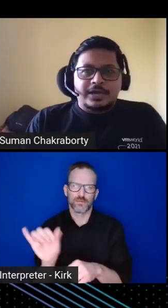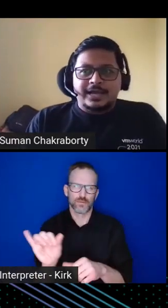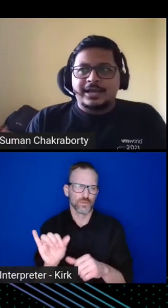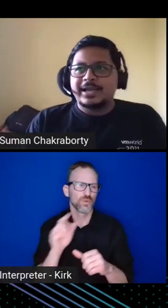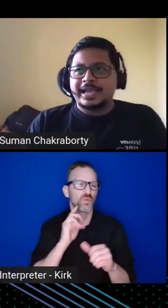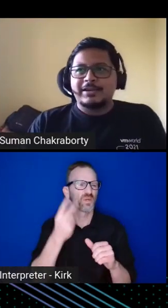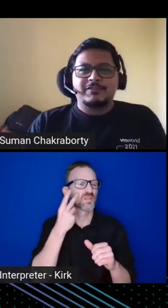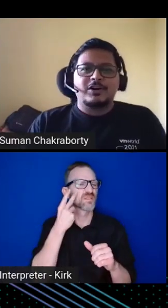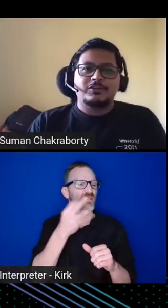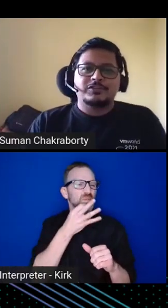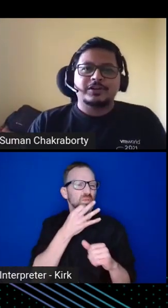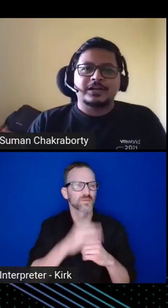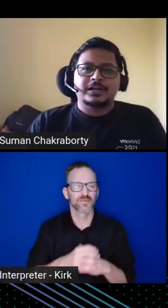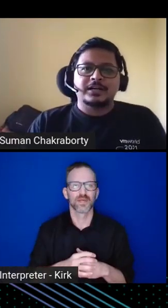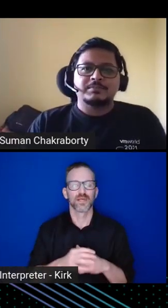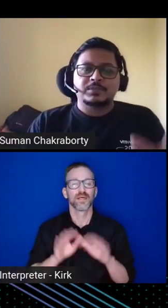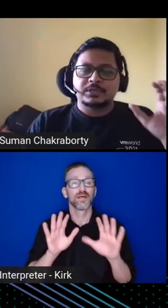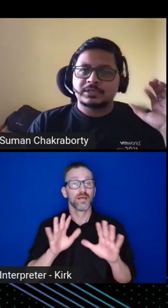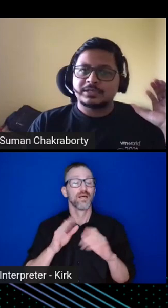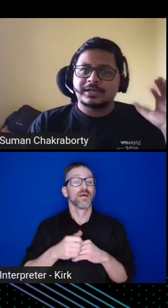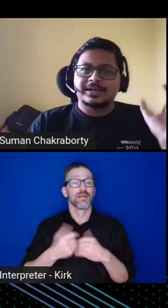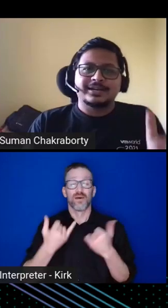So enough of